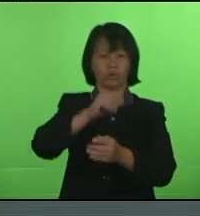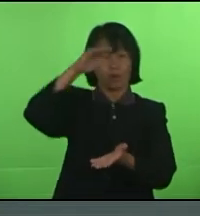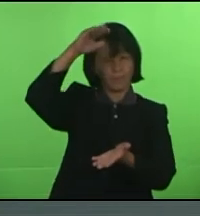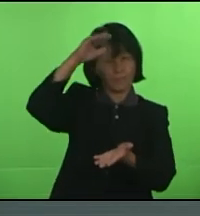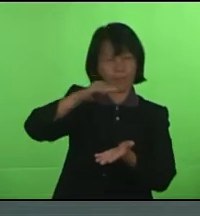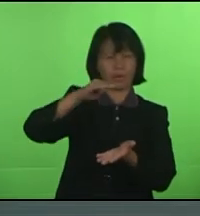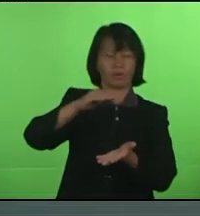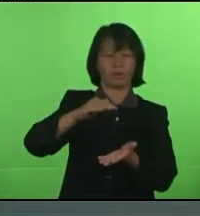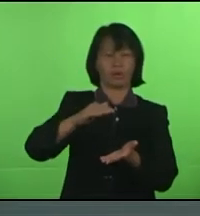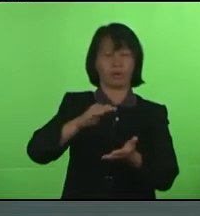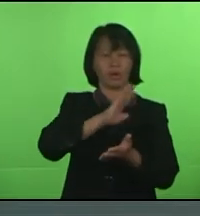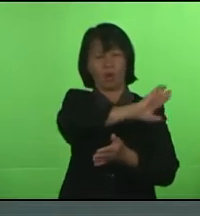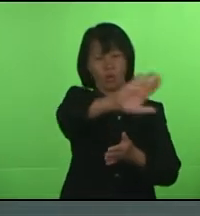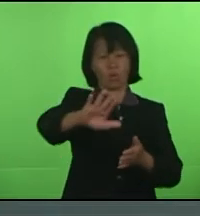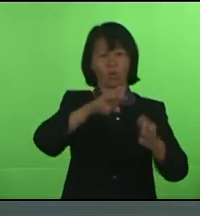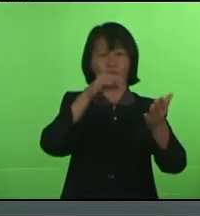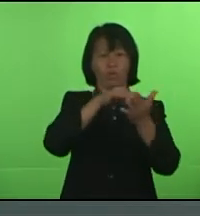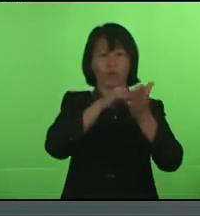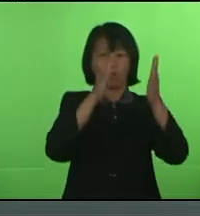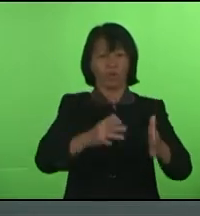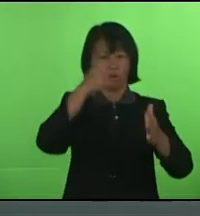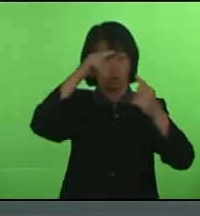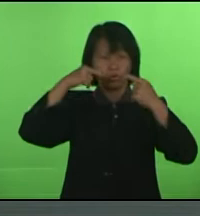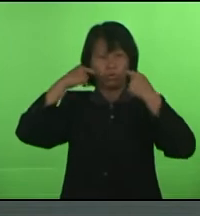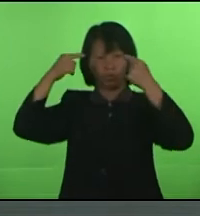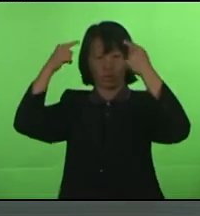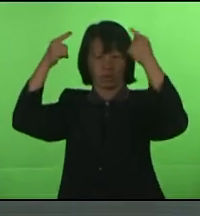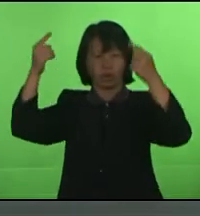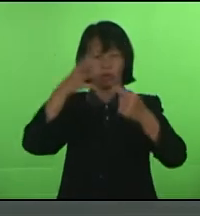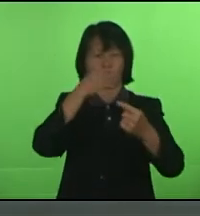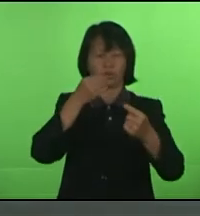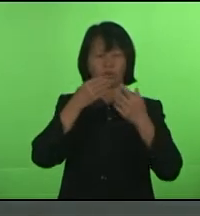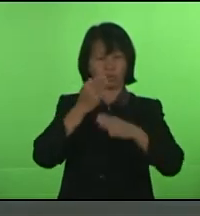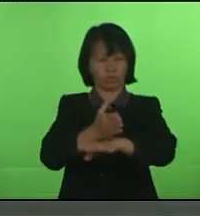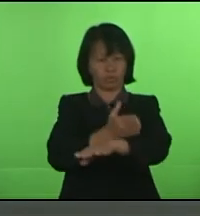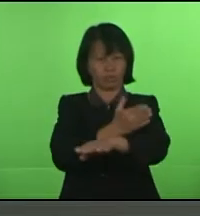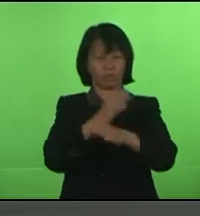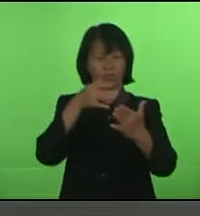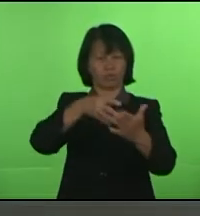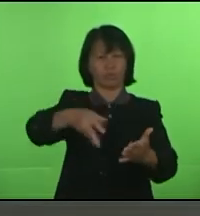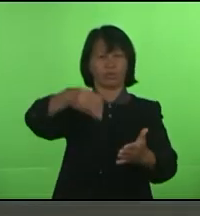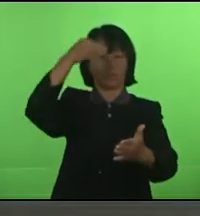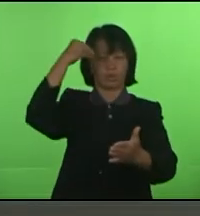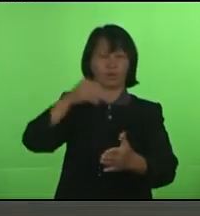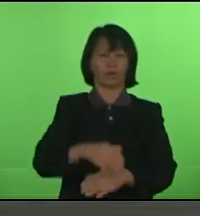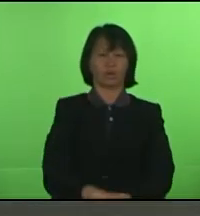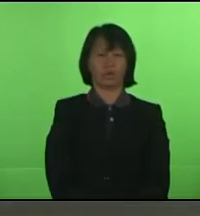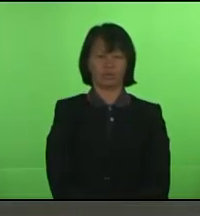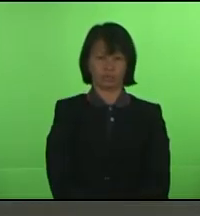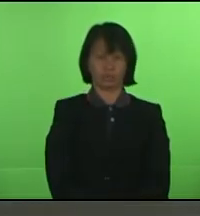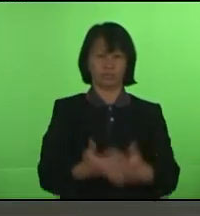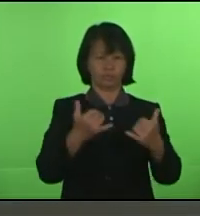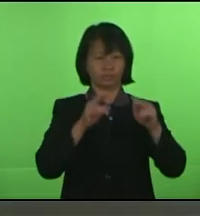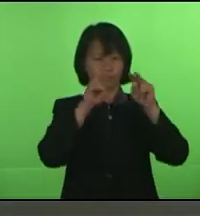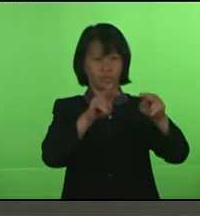maximized to the fullest by all students for successful and effective learning. Okay, we'll go to that a little bit later, but looking at